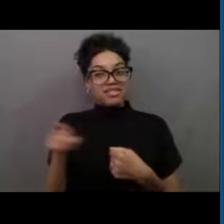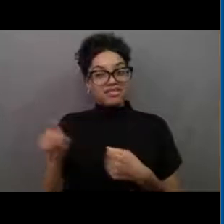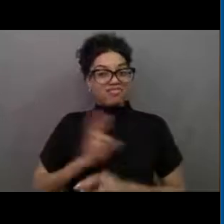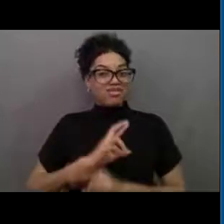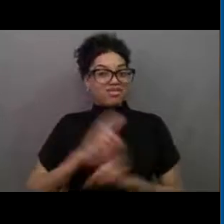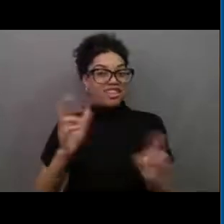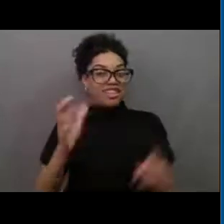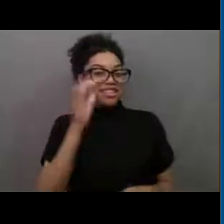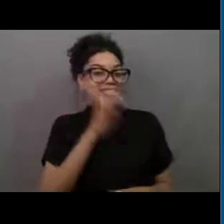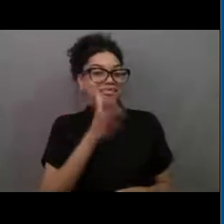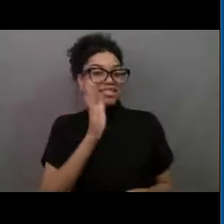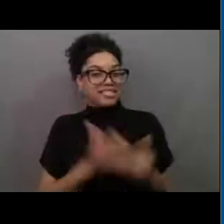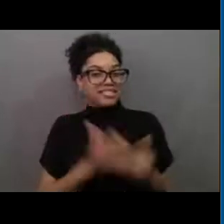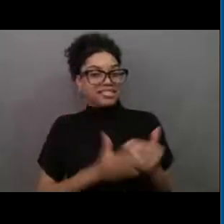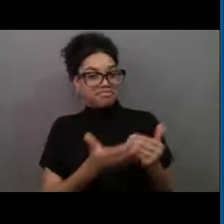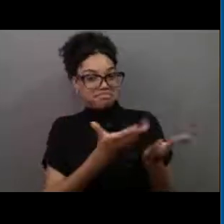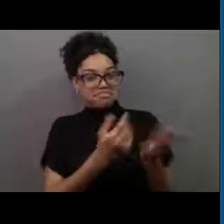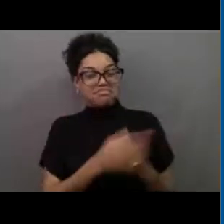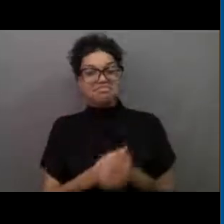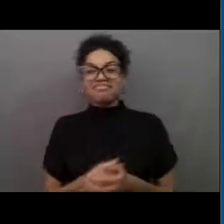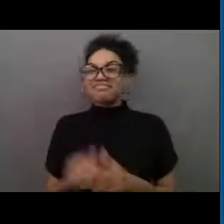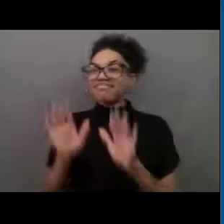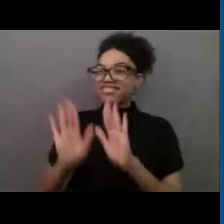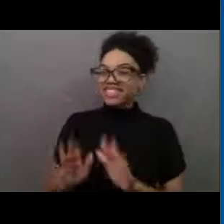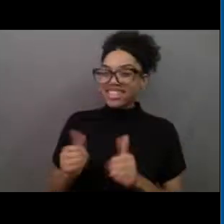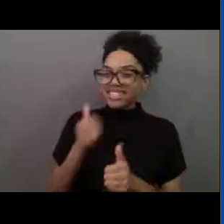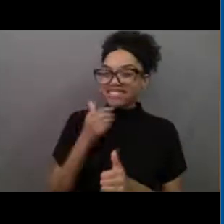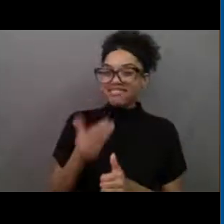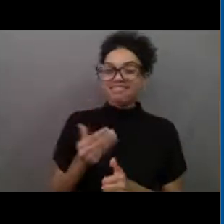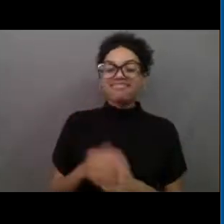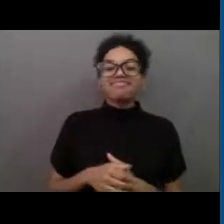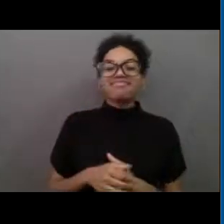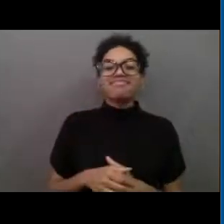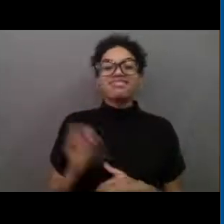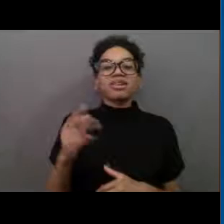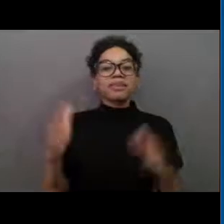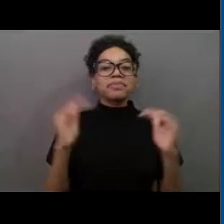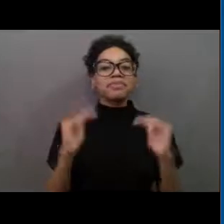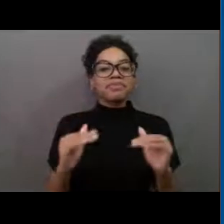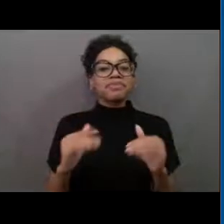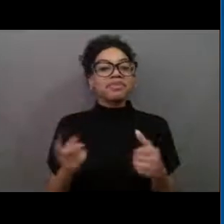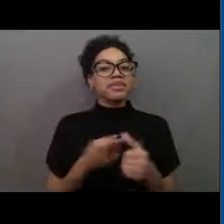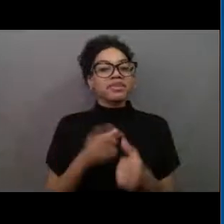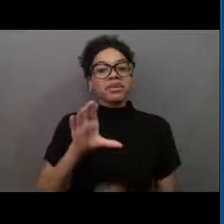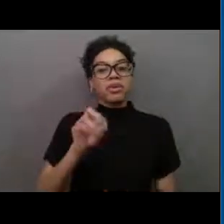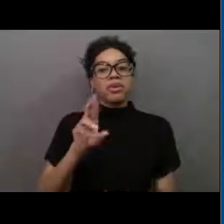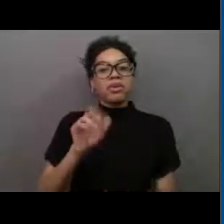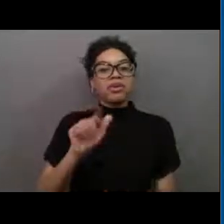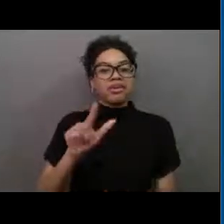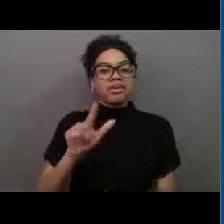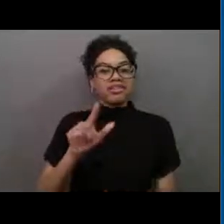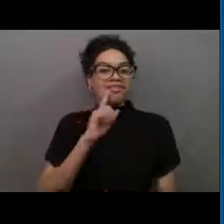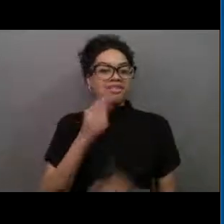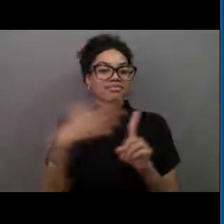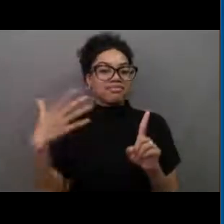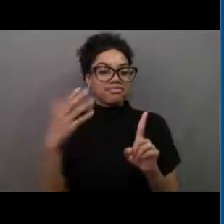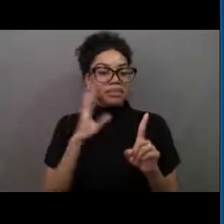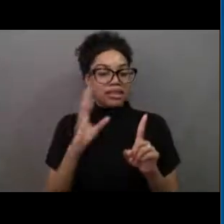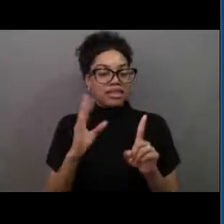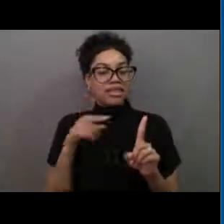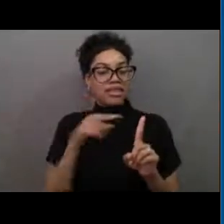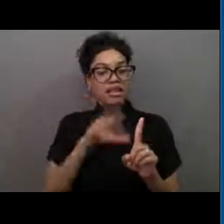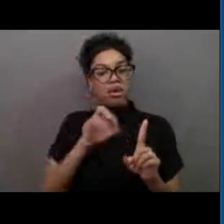to share with us, Kelly. So back to you. Okay. Well, first today, I thought I'd talk about coral because that's what builds our reefs. And